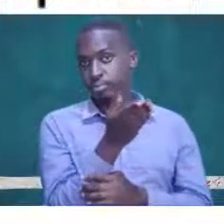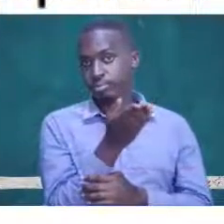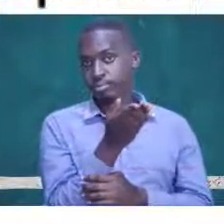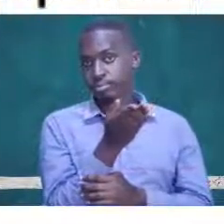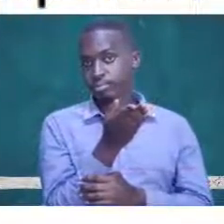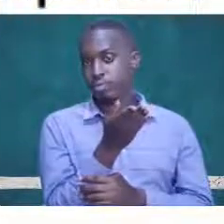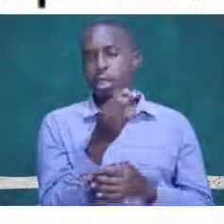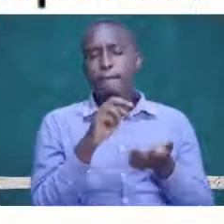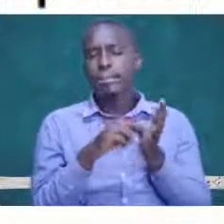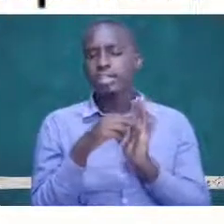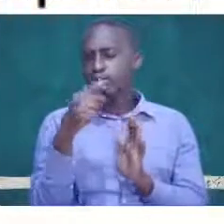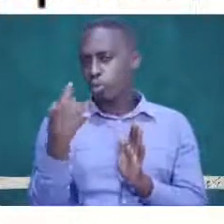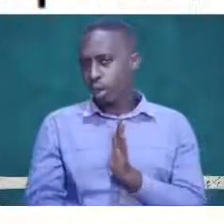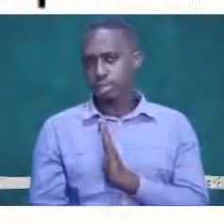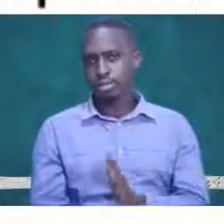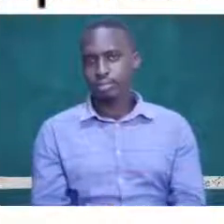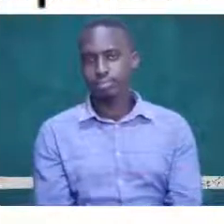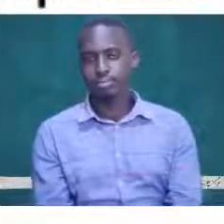what does it mean?